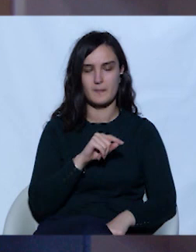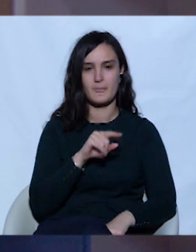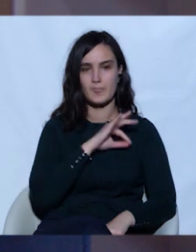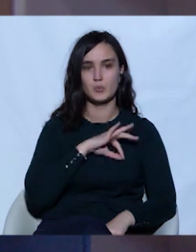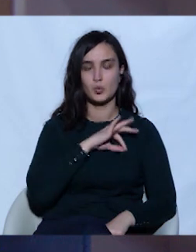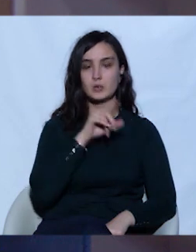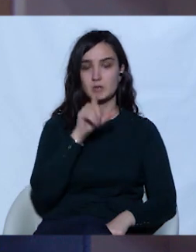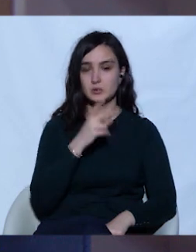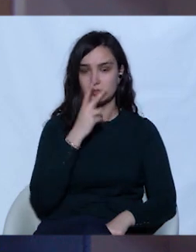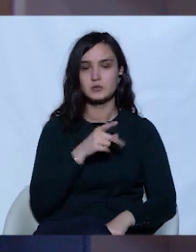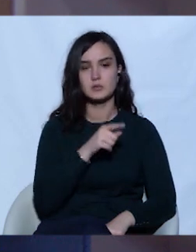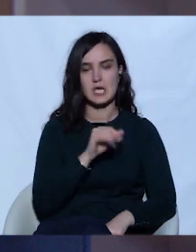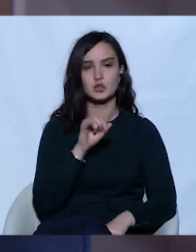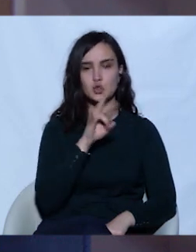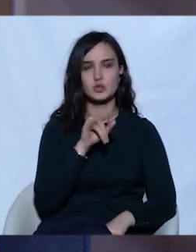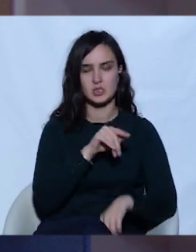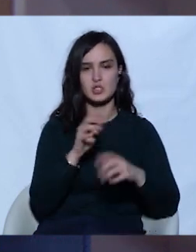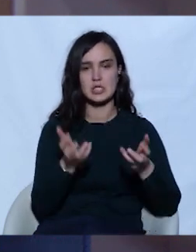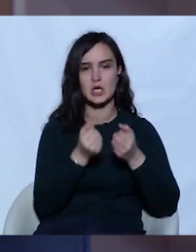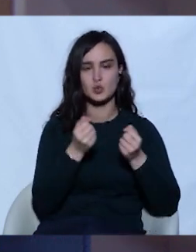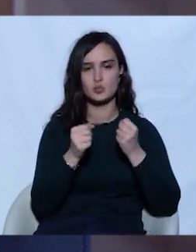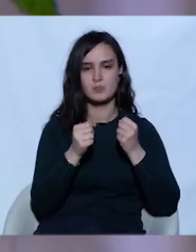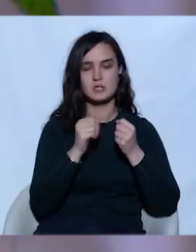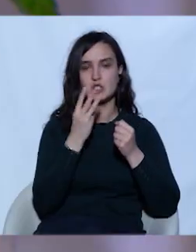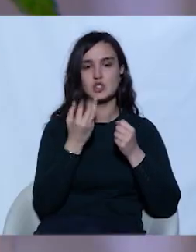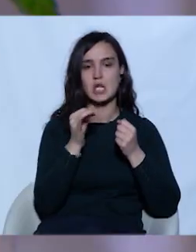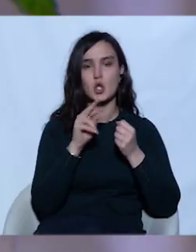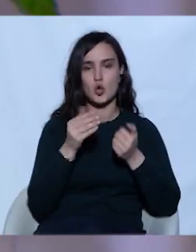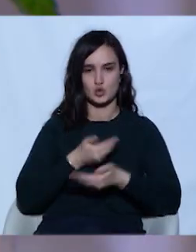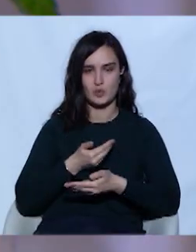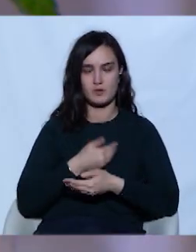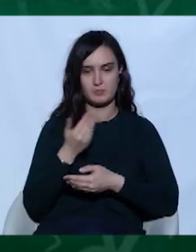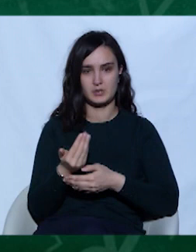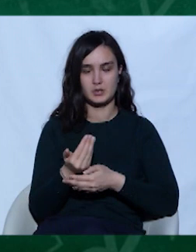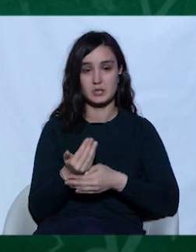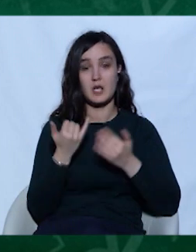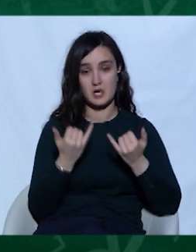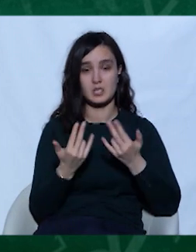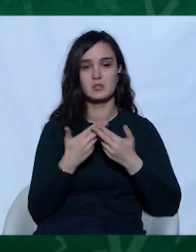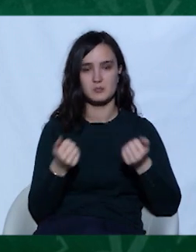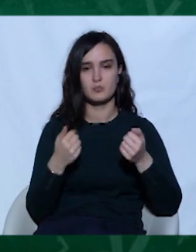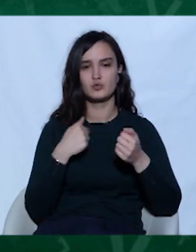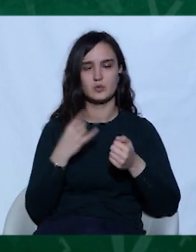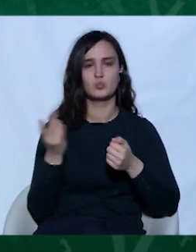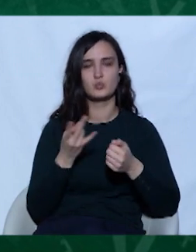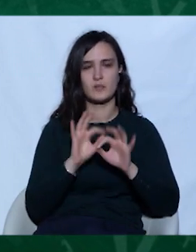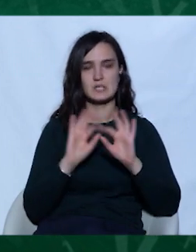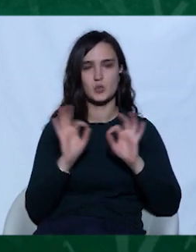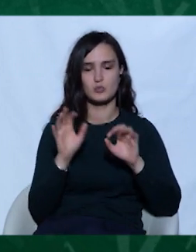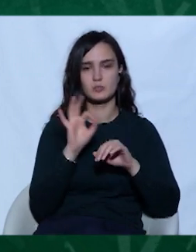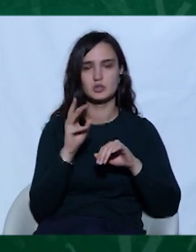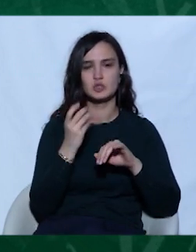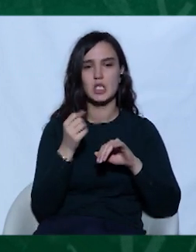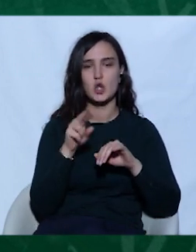place, just for her status and for her money. Our last character is Mr. Woodhouse, Emma's father,